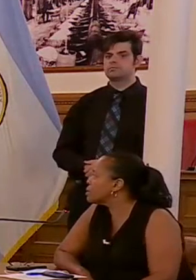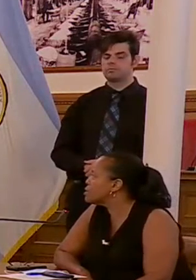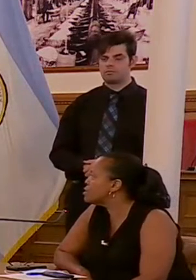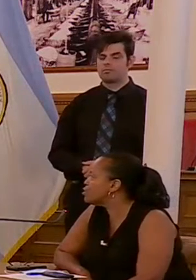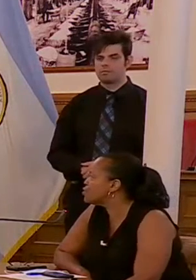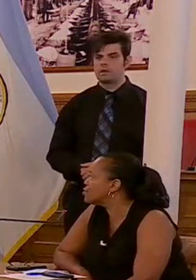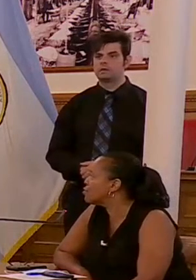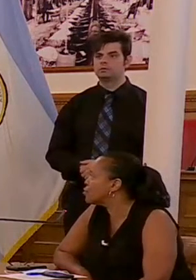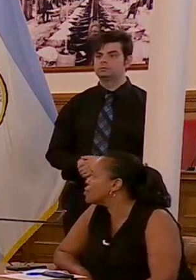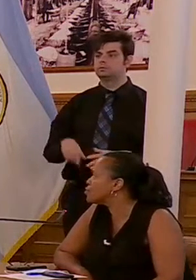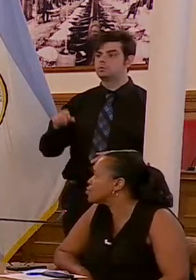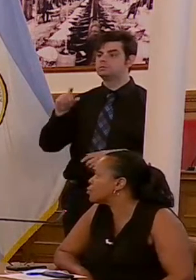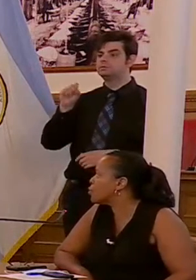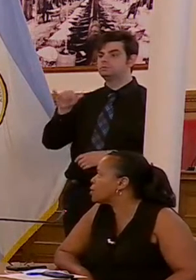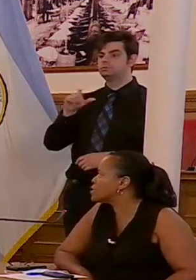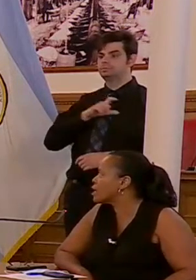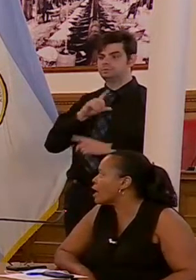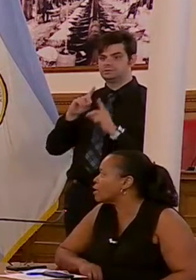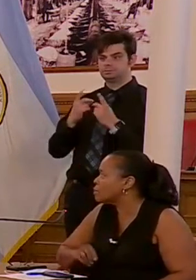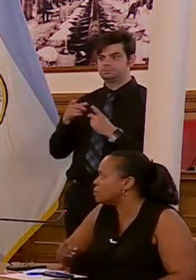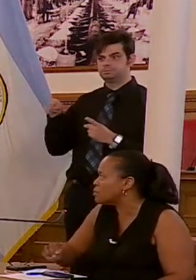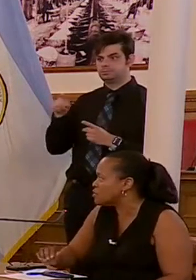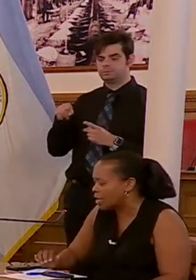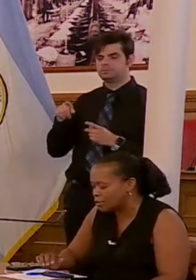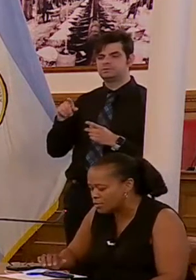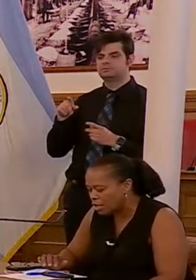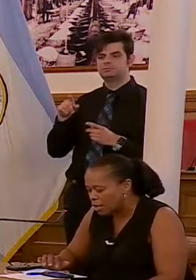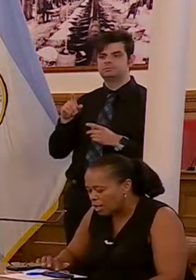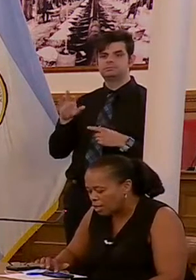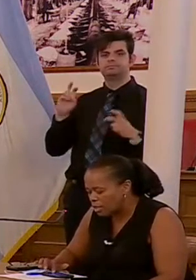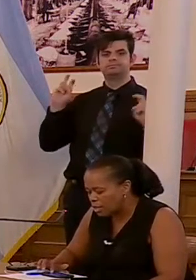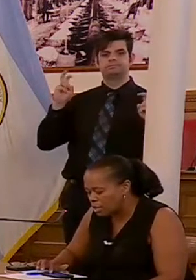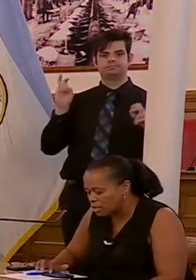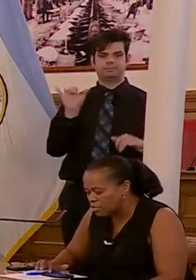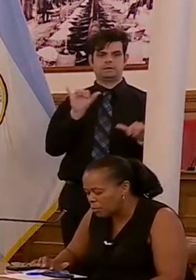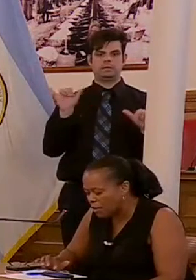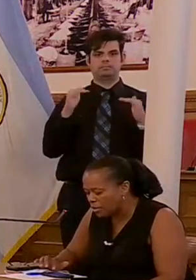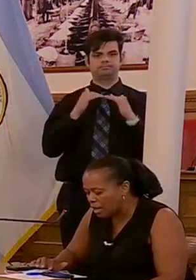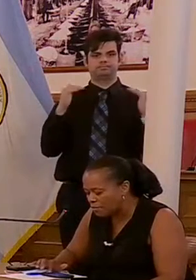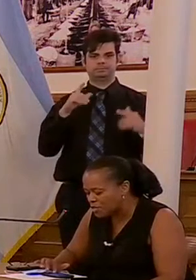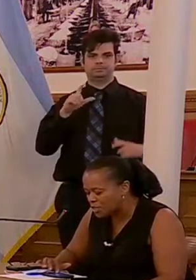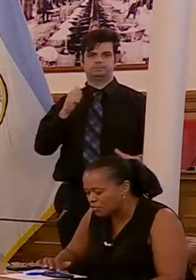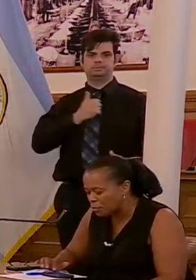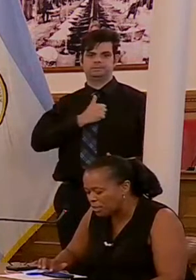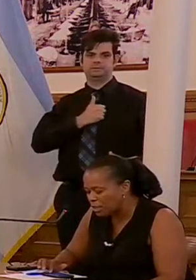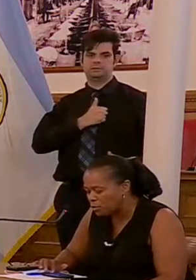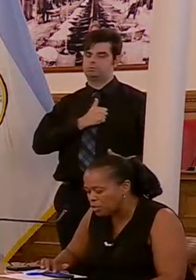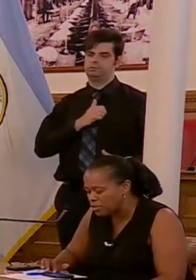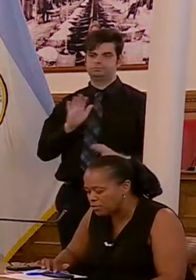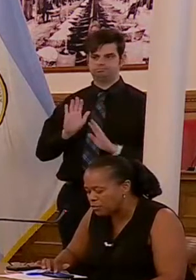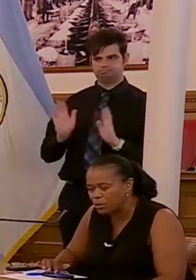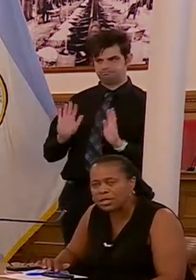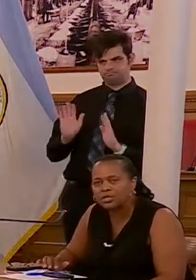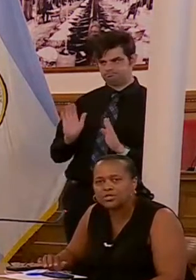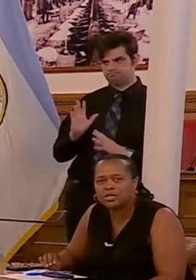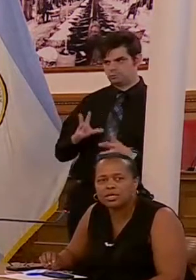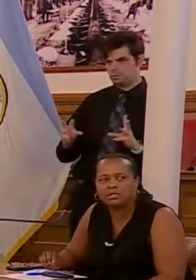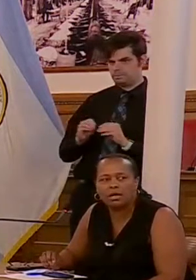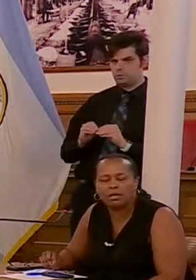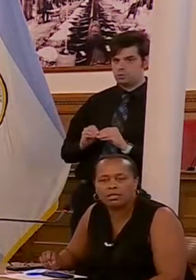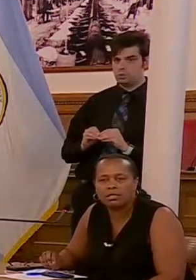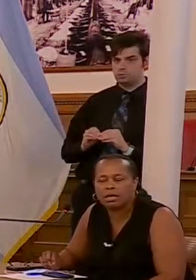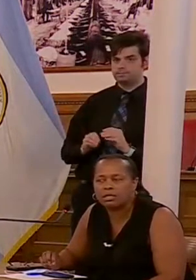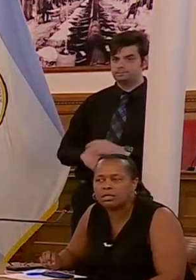demilitarizing the police using the Ferguson Report as a guide and minimal standards. This part of the conversation for me was very